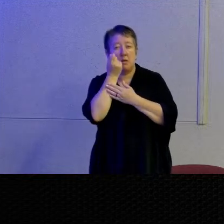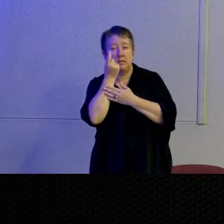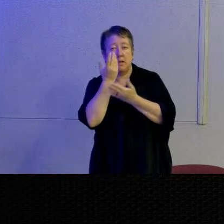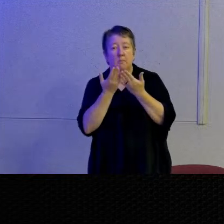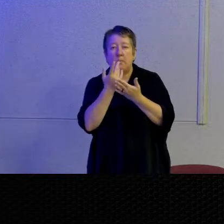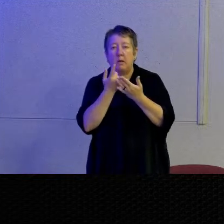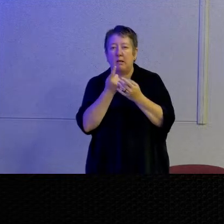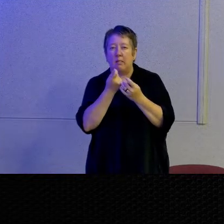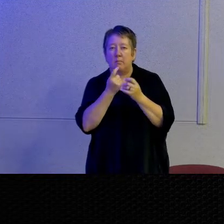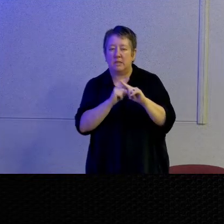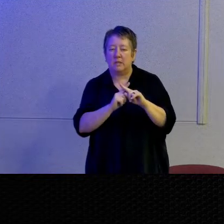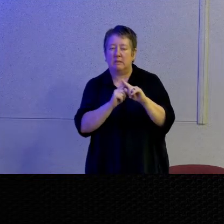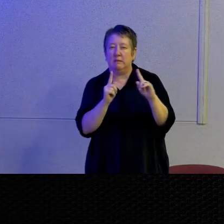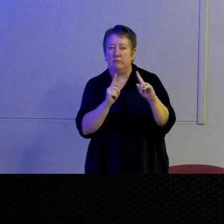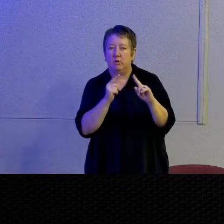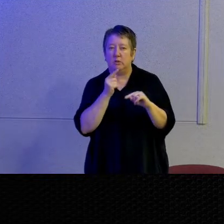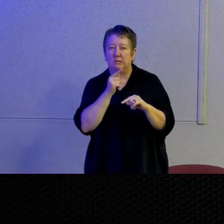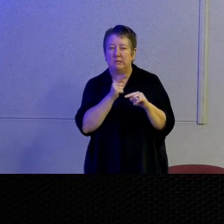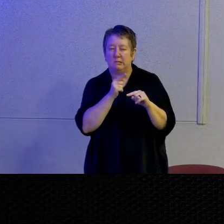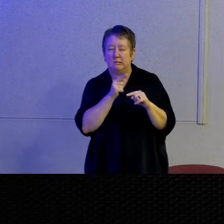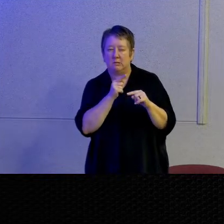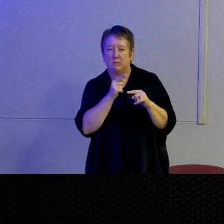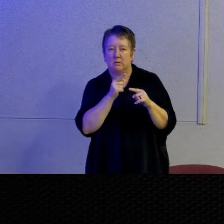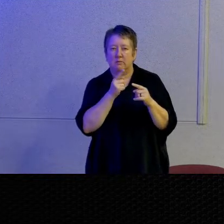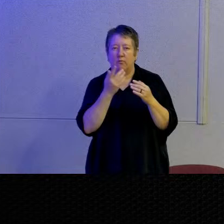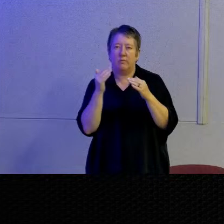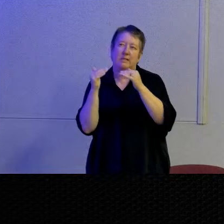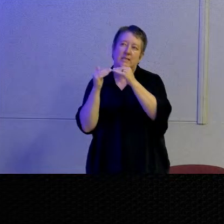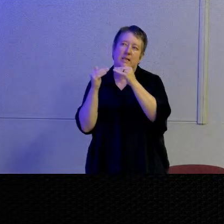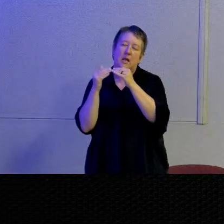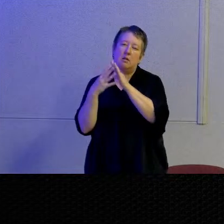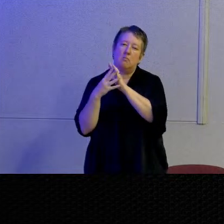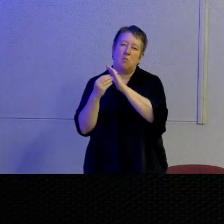with the prediction of the standard model.